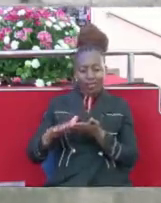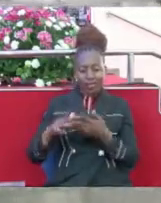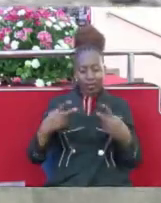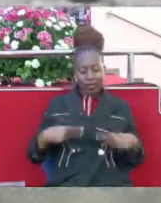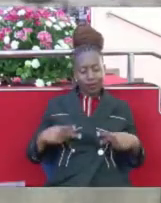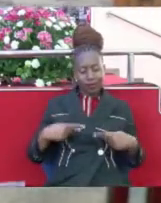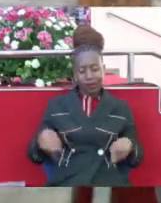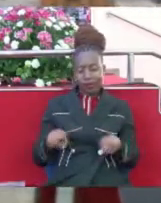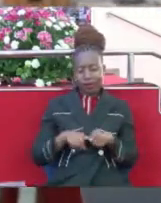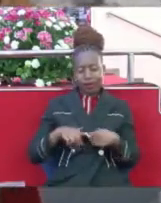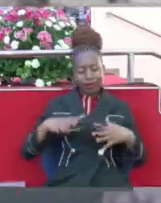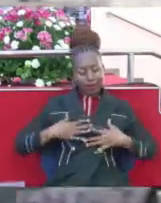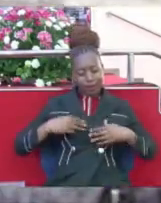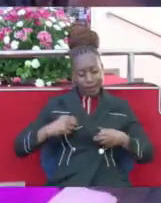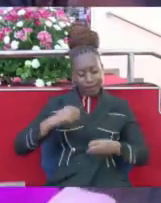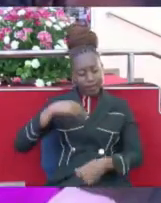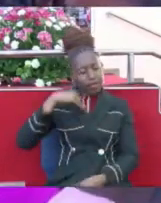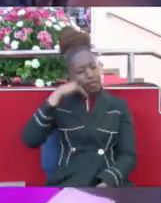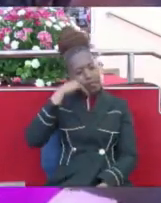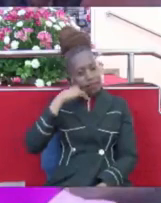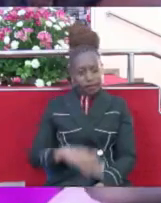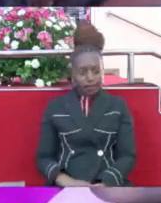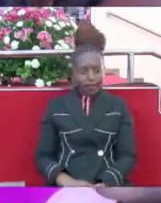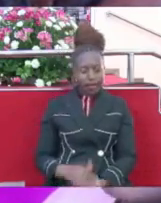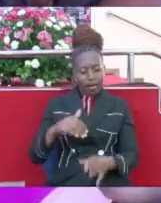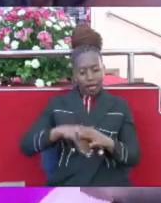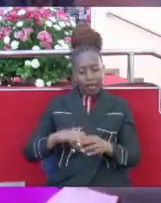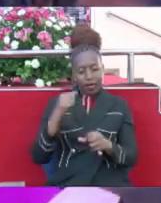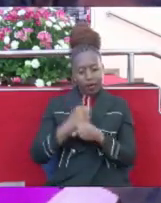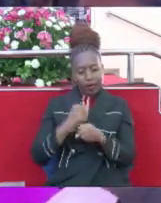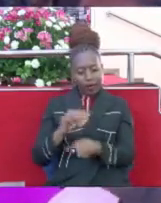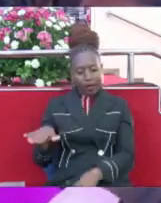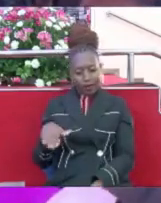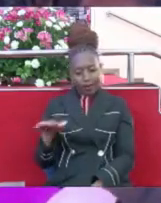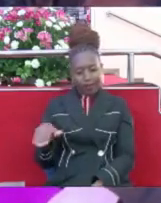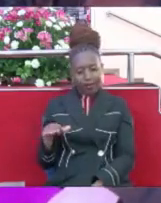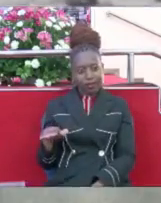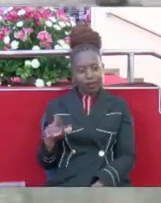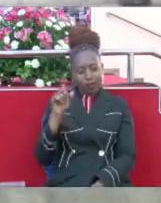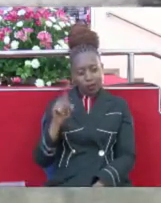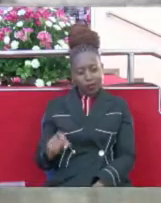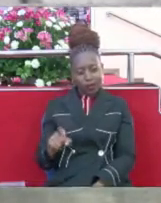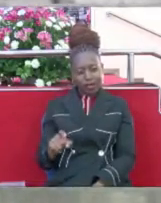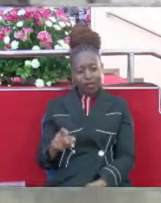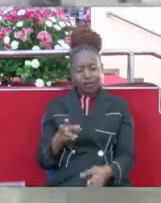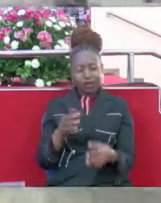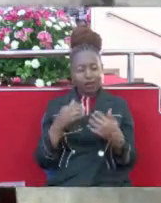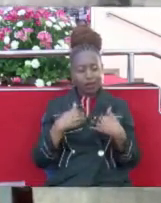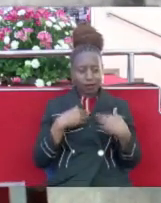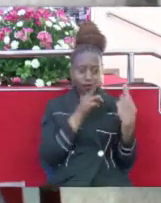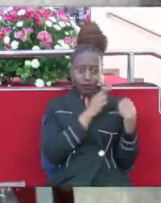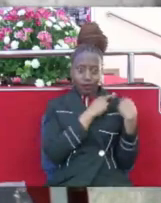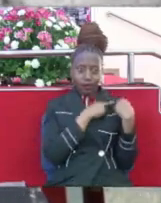sick. In your workplace, that is your job description. As you do